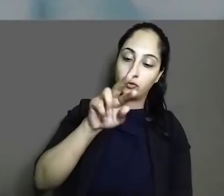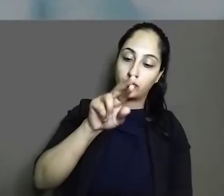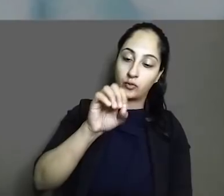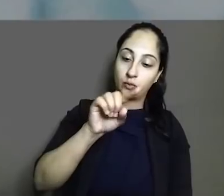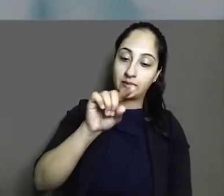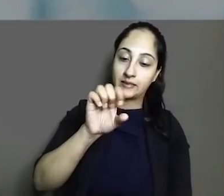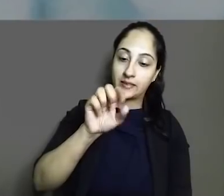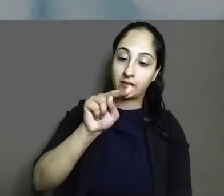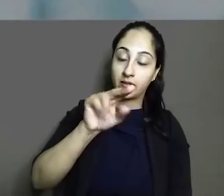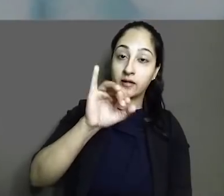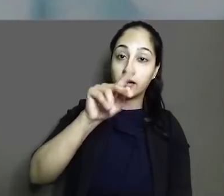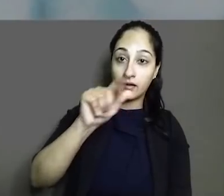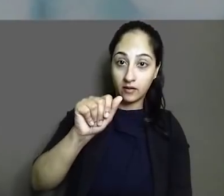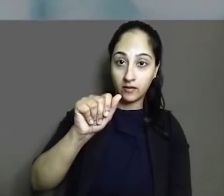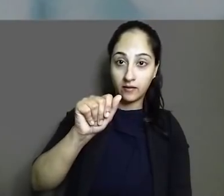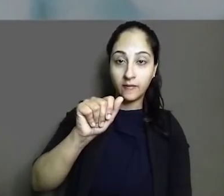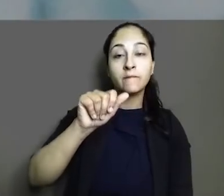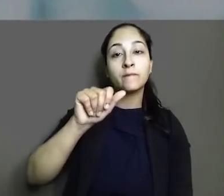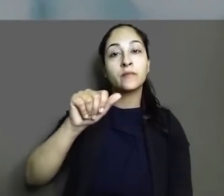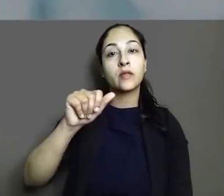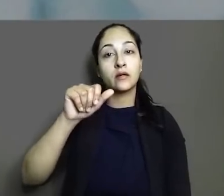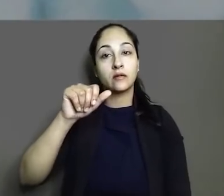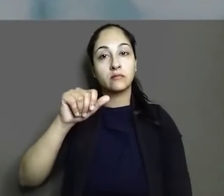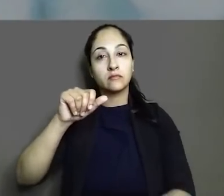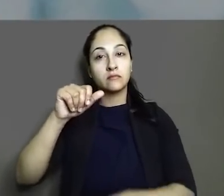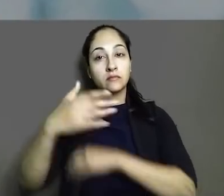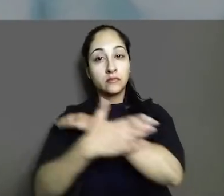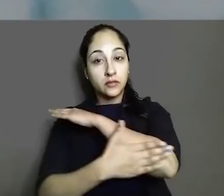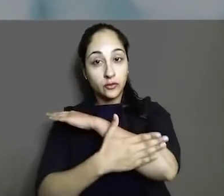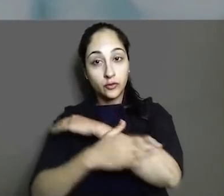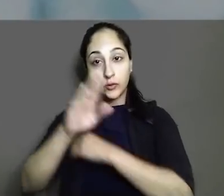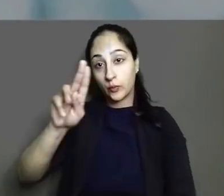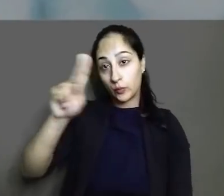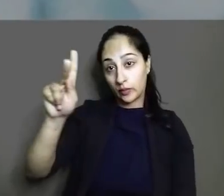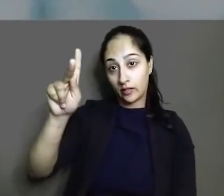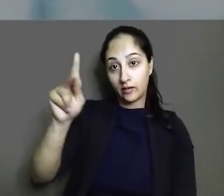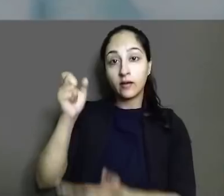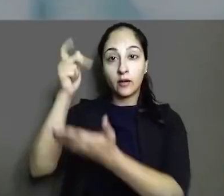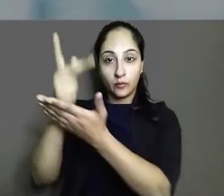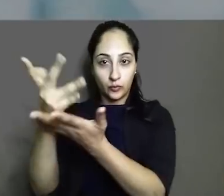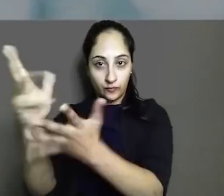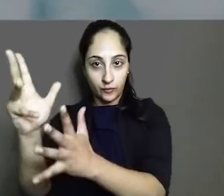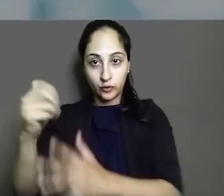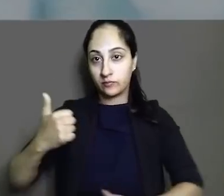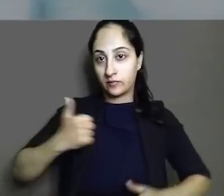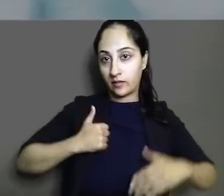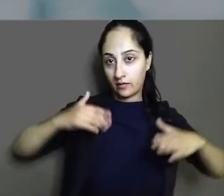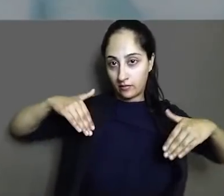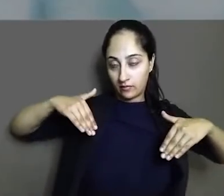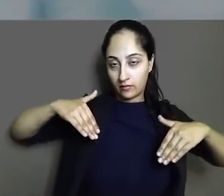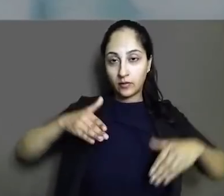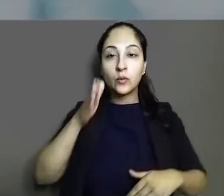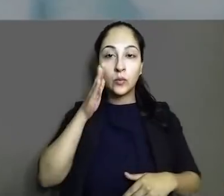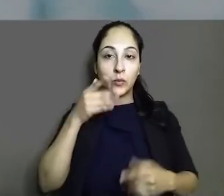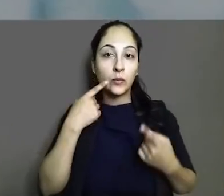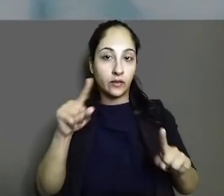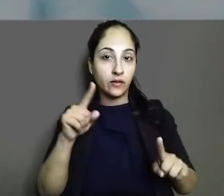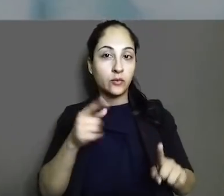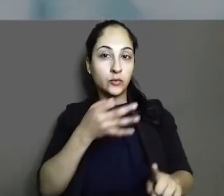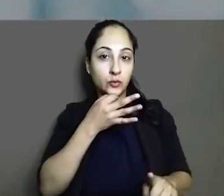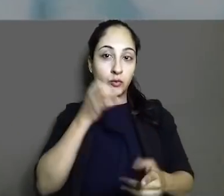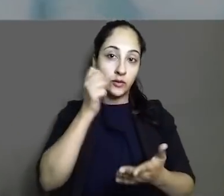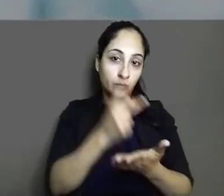virus called the adenovirus that causes the common cold. But the adenovirus has been modified so it can't replicate and it can't